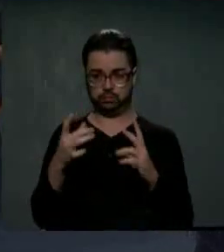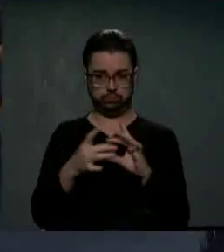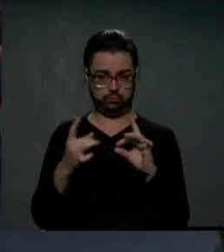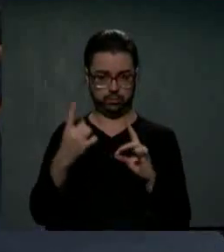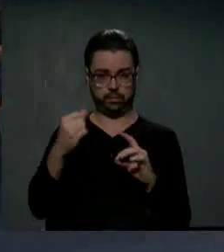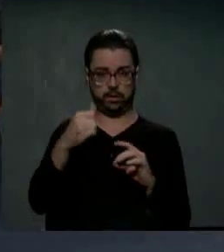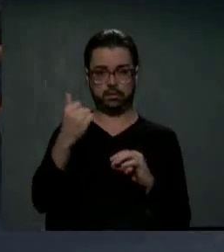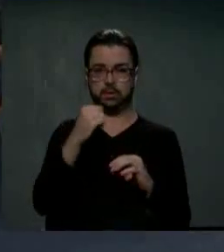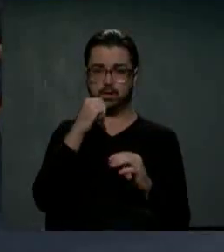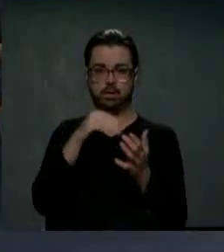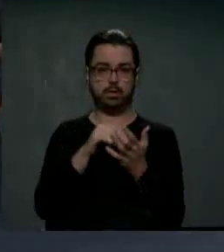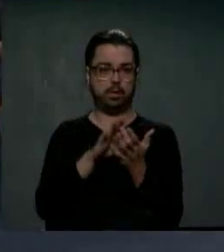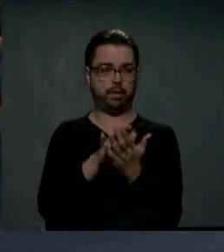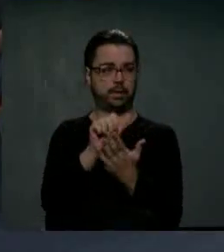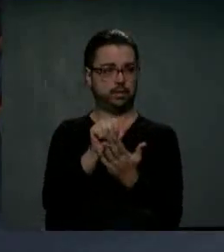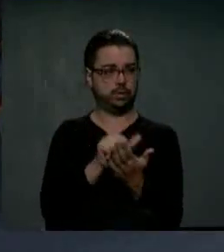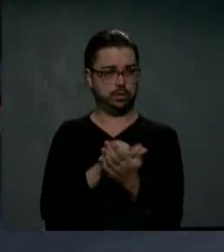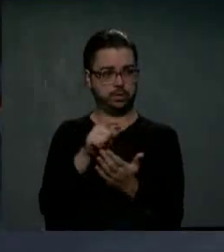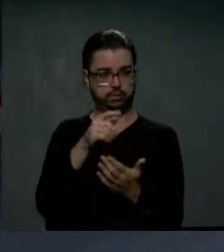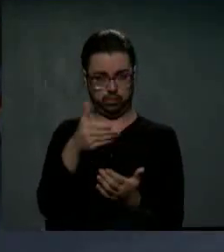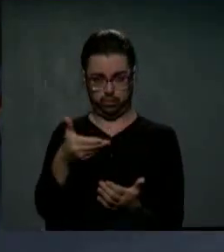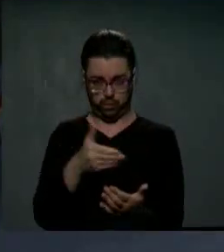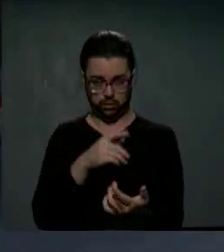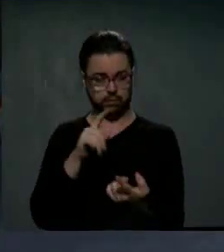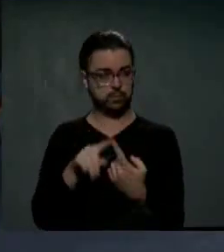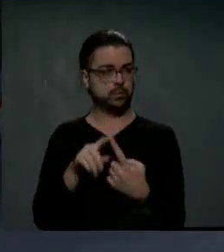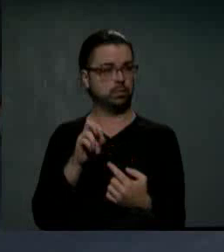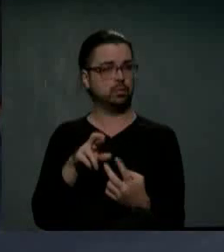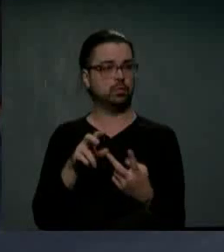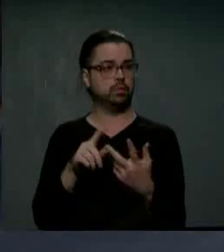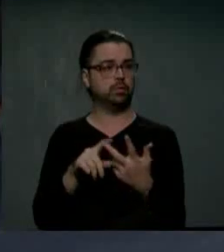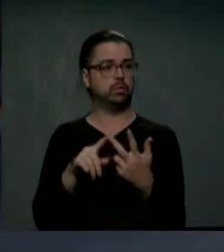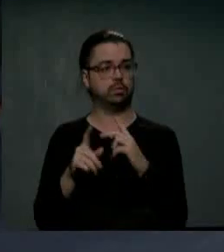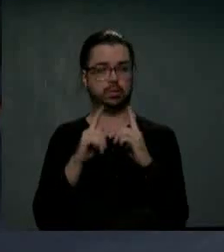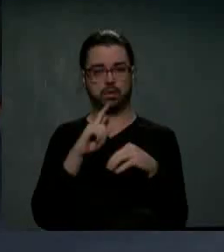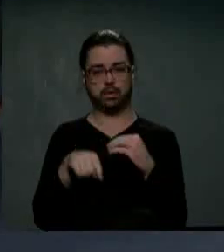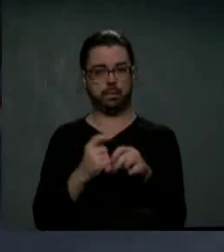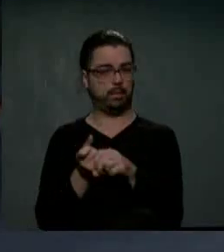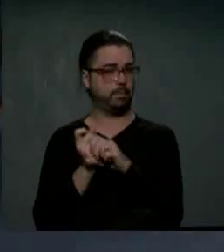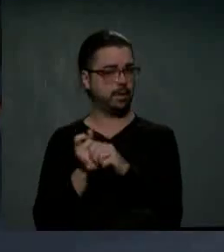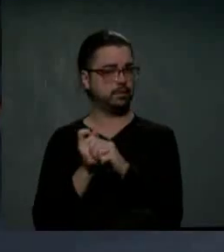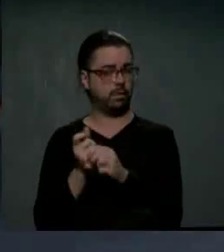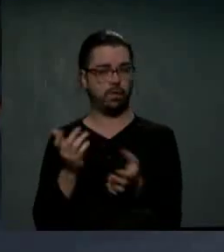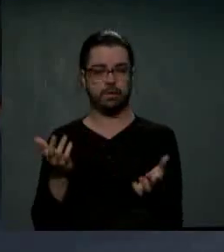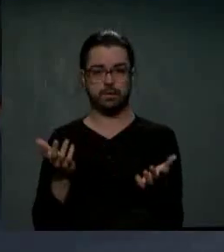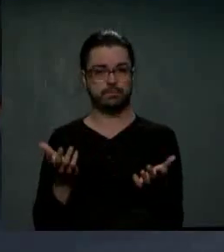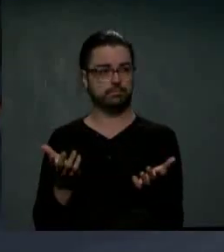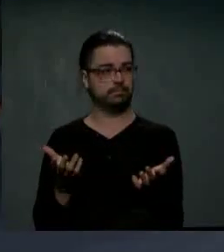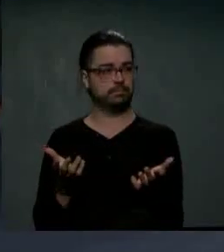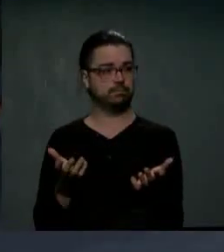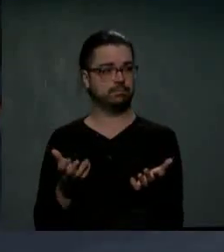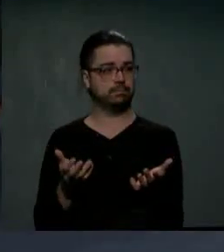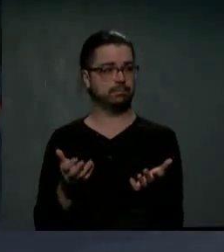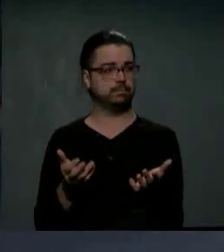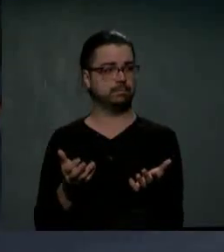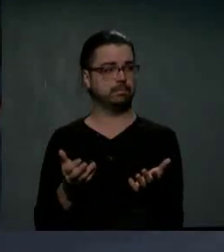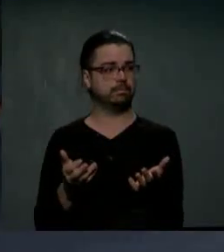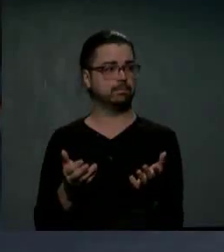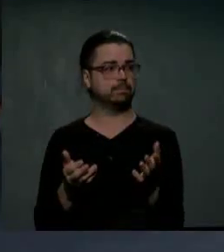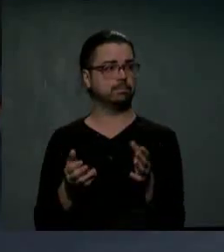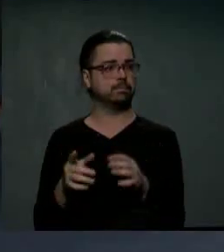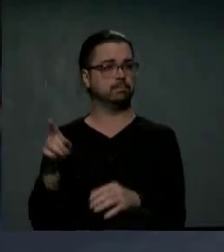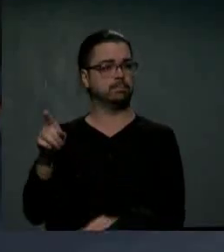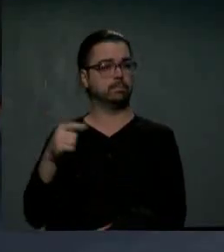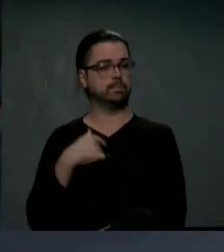on the agenda? Certainly welcome to that, or talk about baseball. And well, I'd like